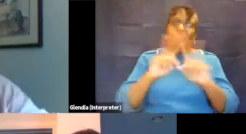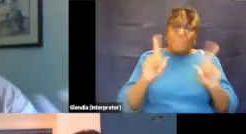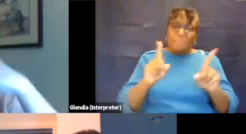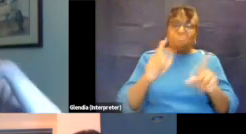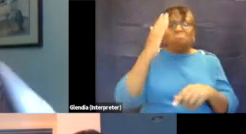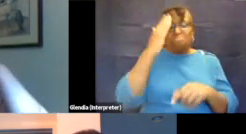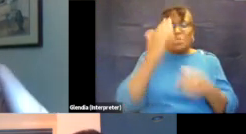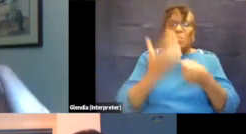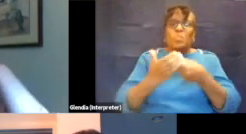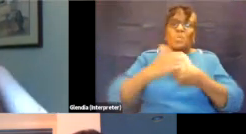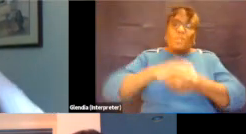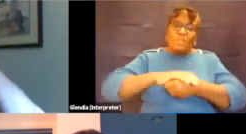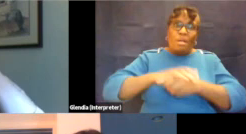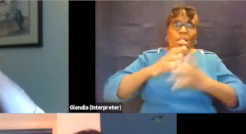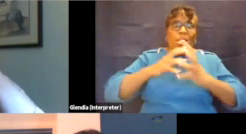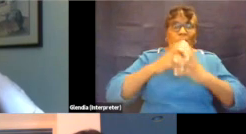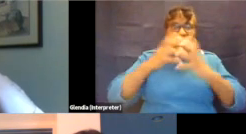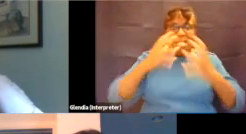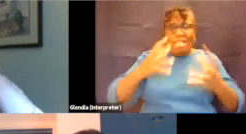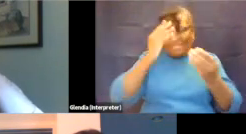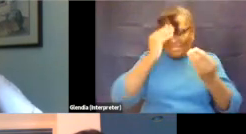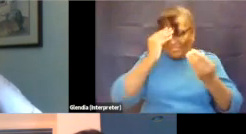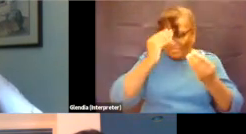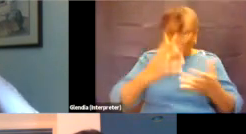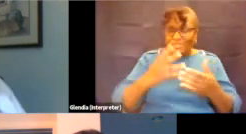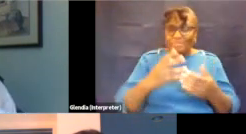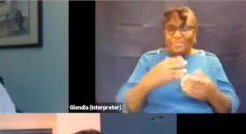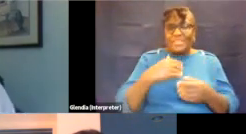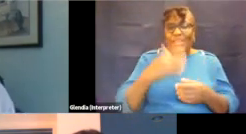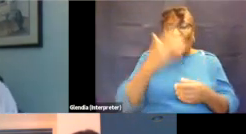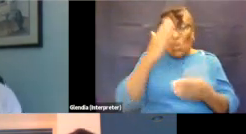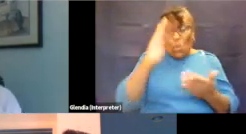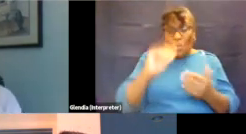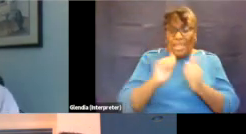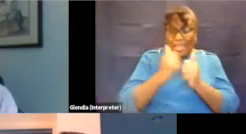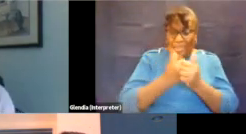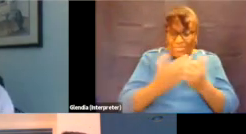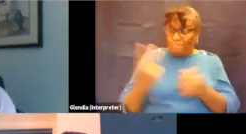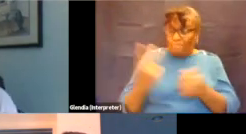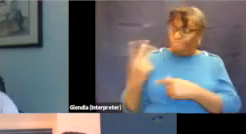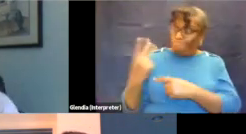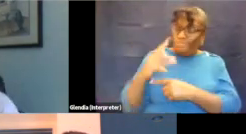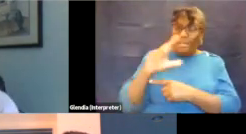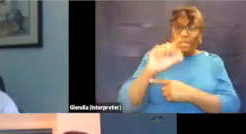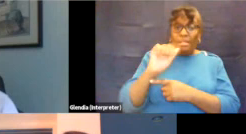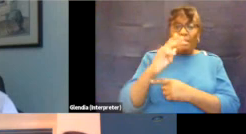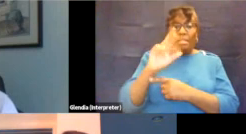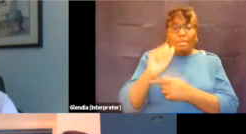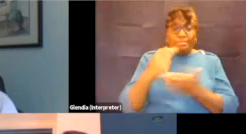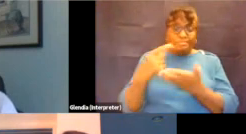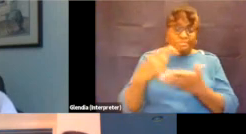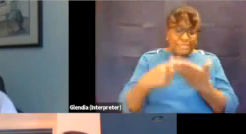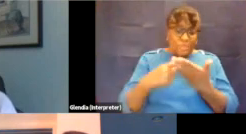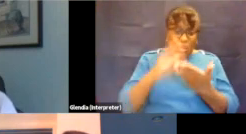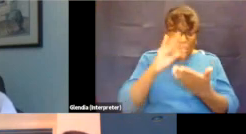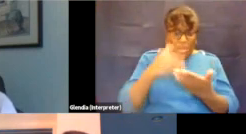lot of information tonight, and I hope just everything that Laura and I talked about will just help trigger some really great discussion amongst